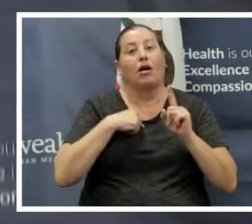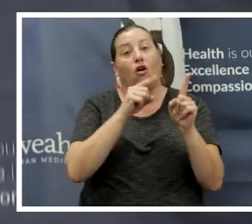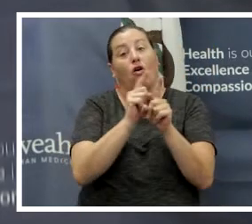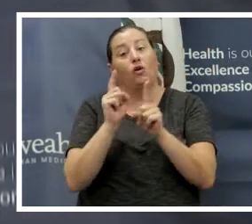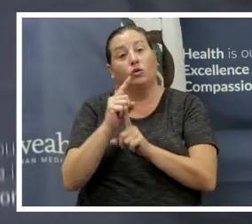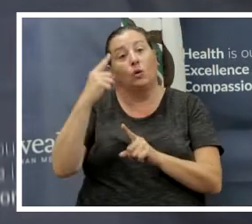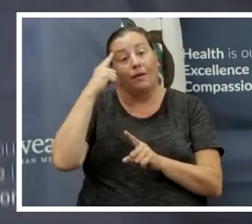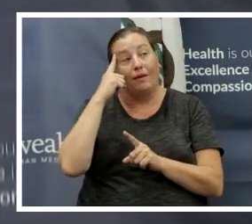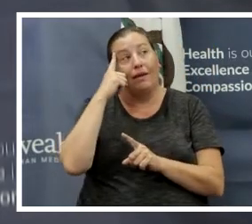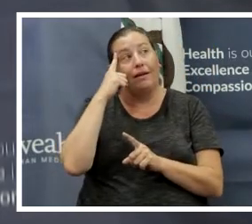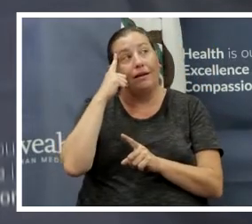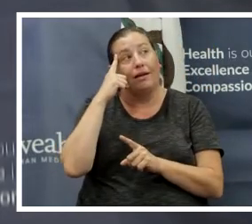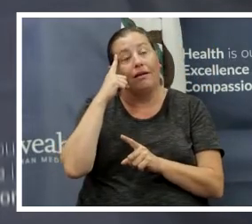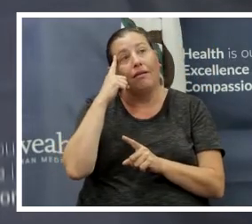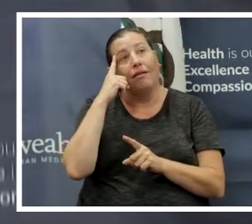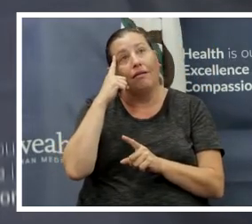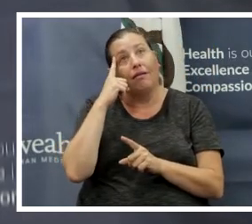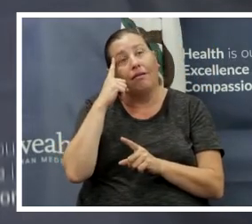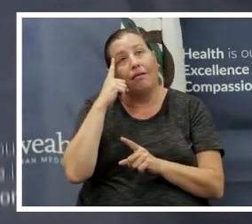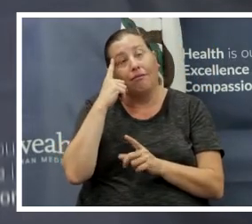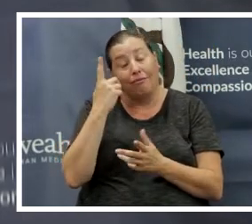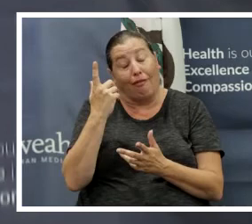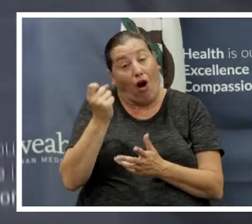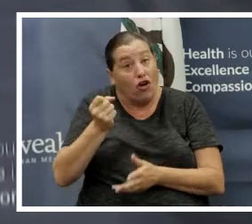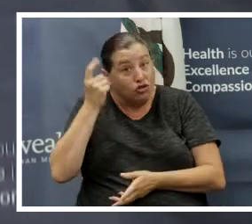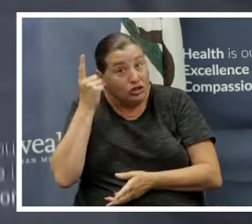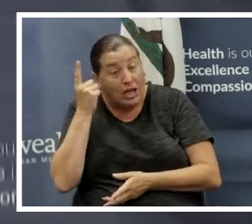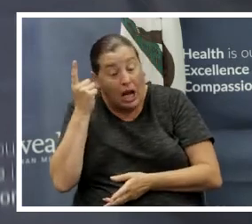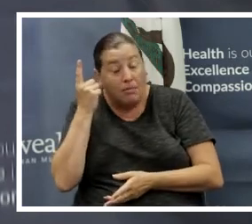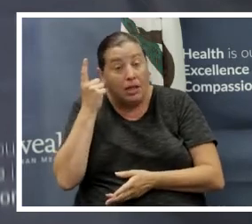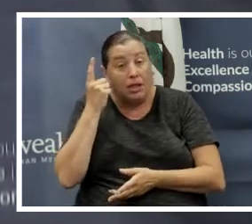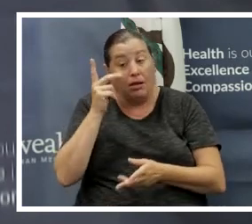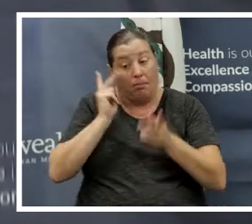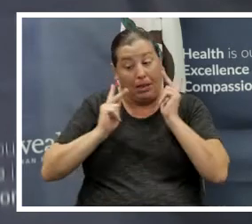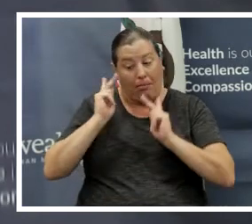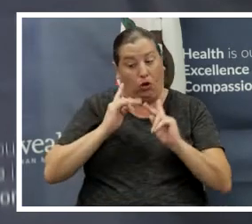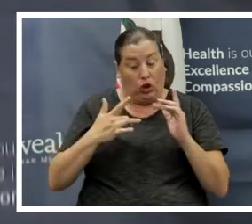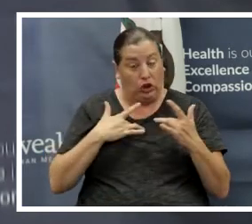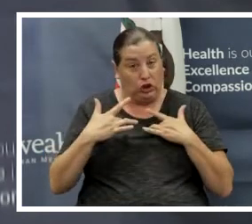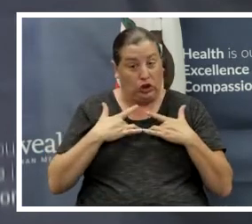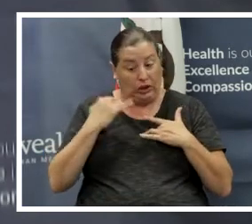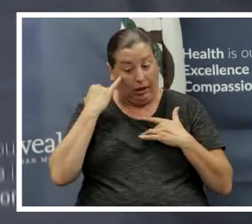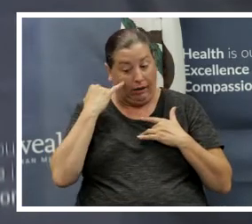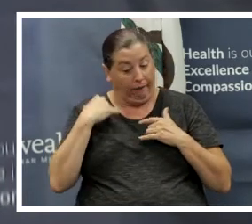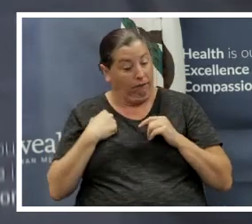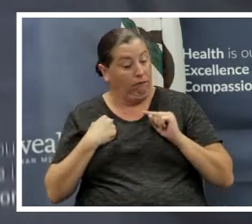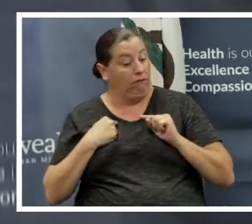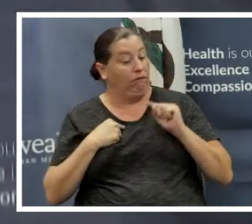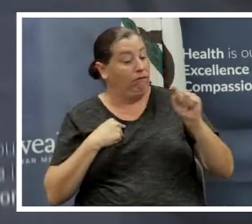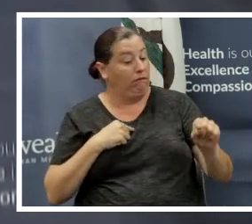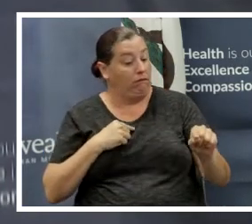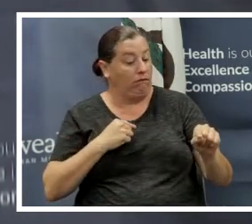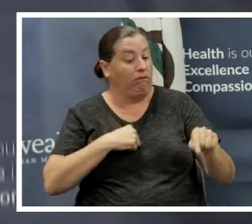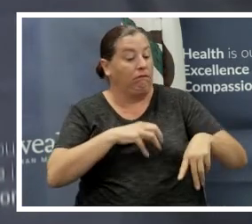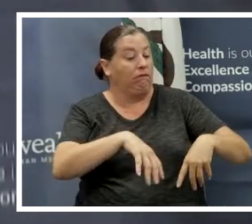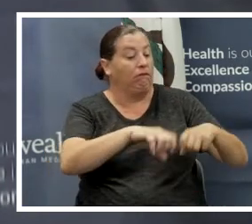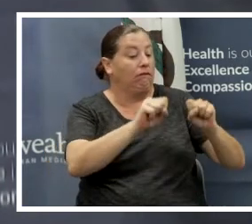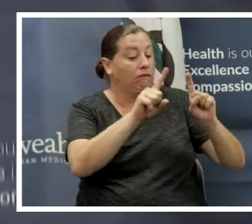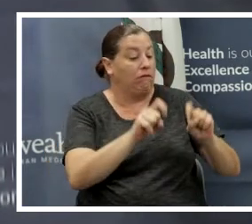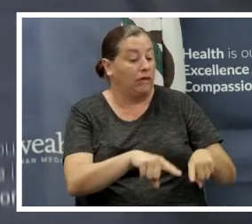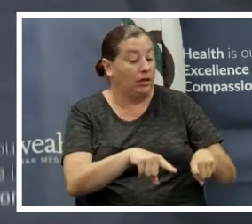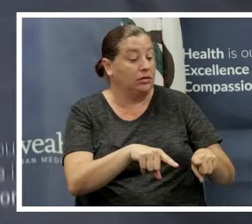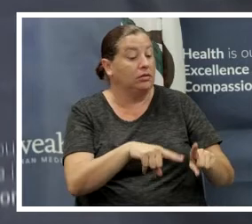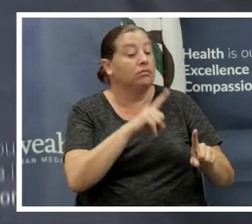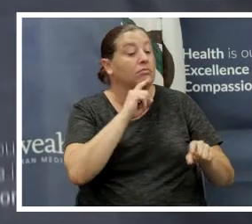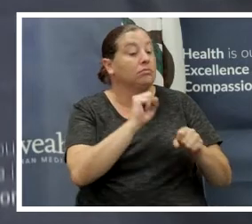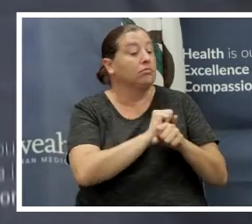it's understandably, people are concerned that if I go get tested and I test positive, then, and